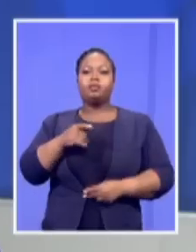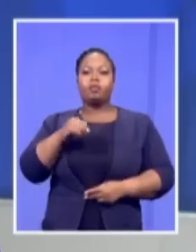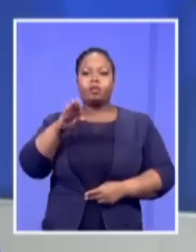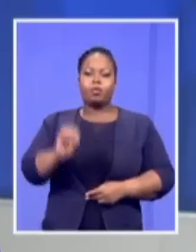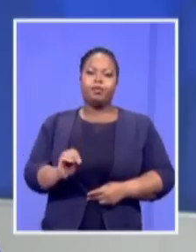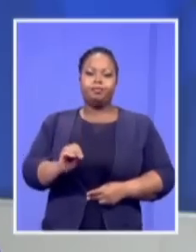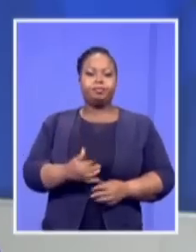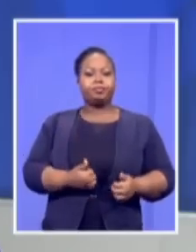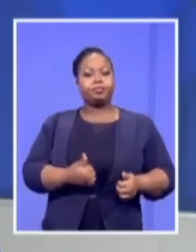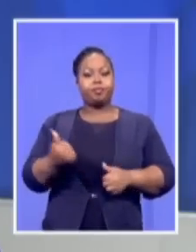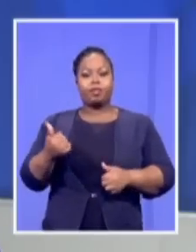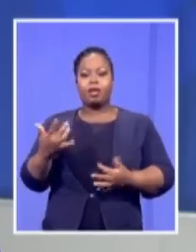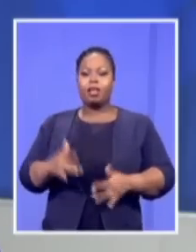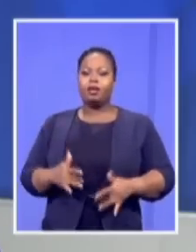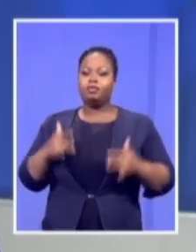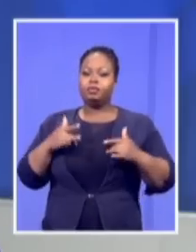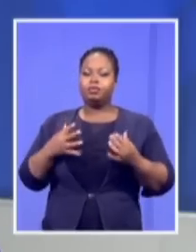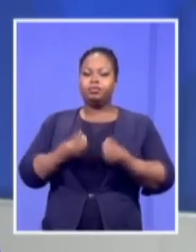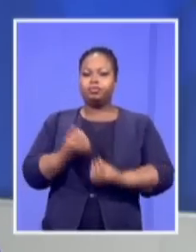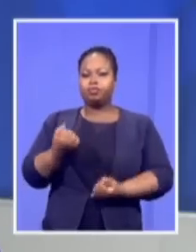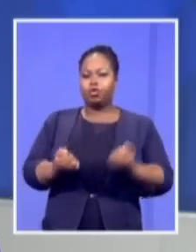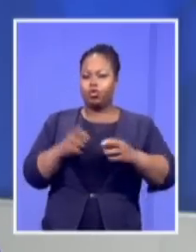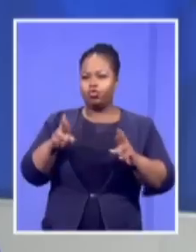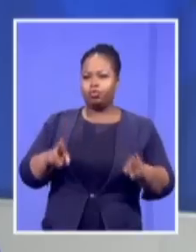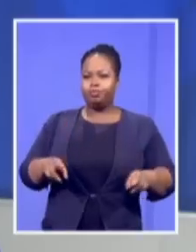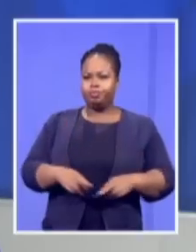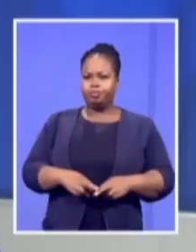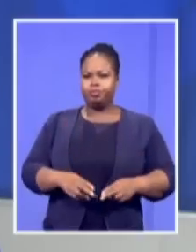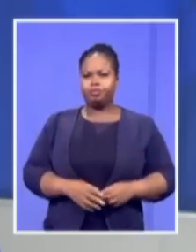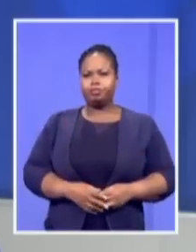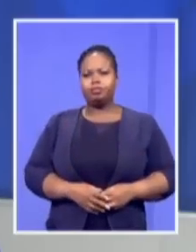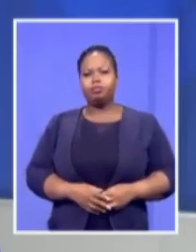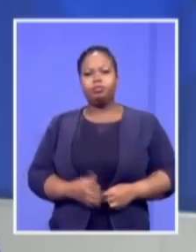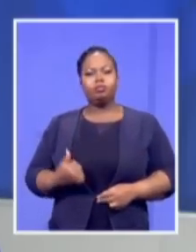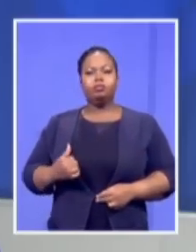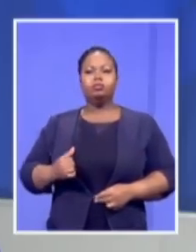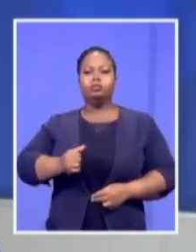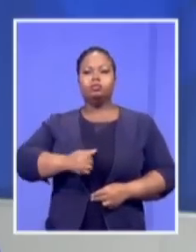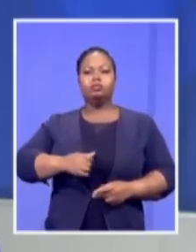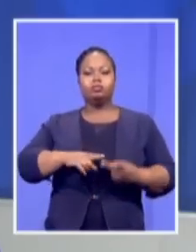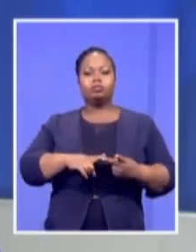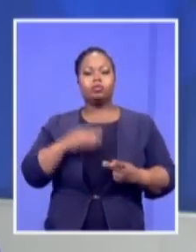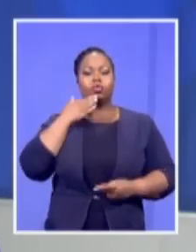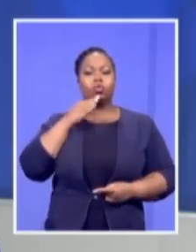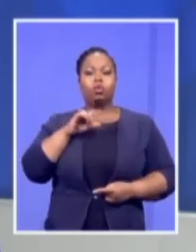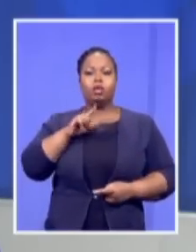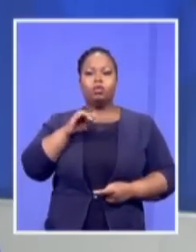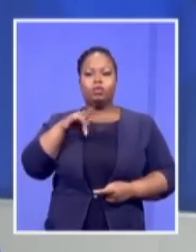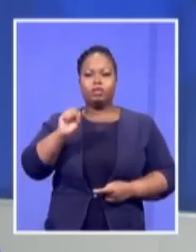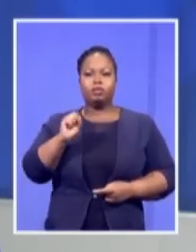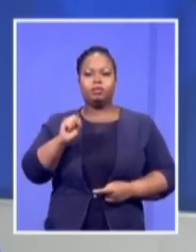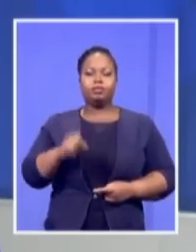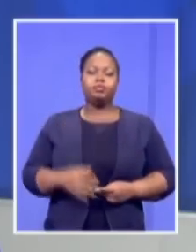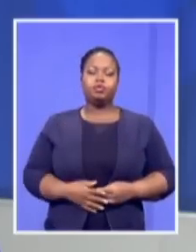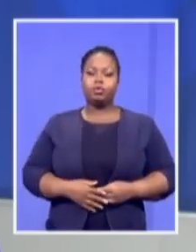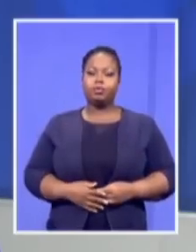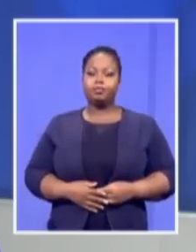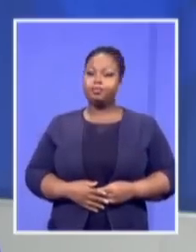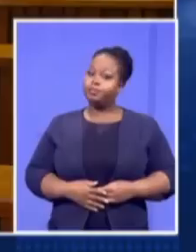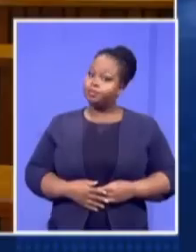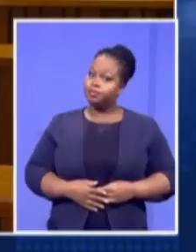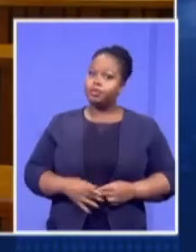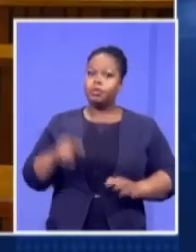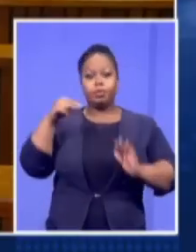Let's cross now live to the courtroom where our reporter Chriselda has been keeping a very close eye on proceedings. A very